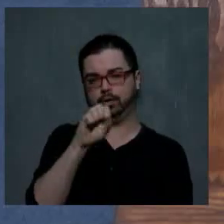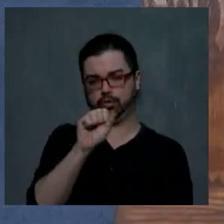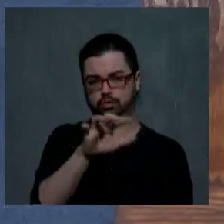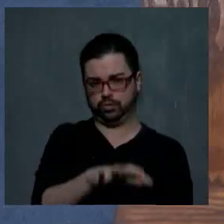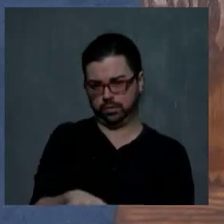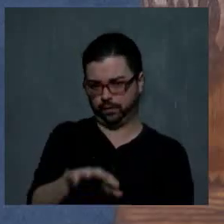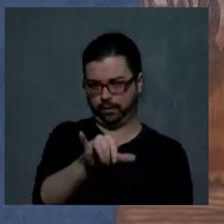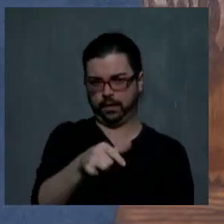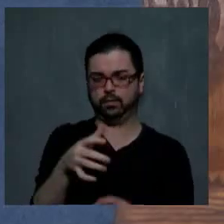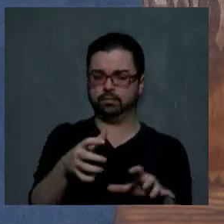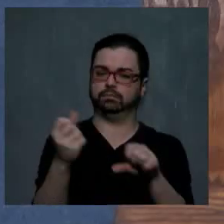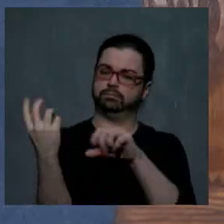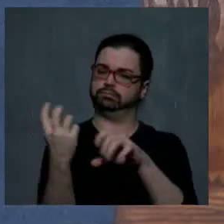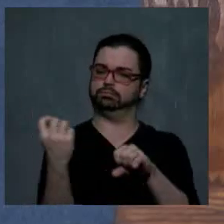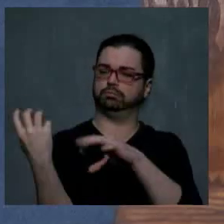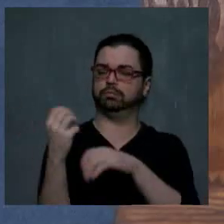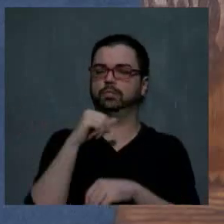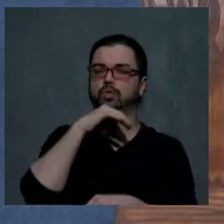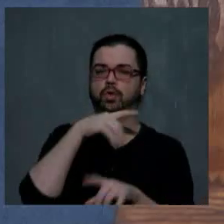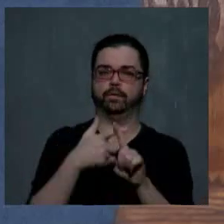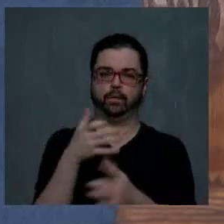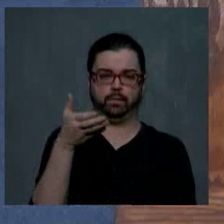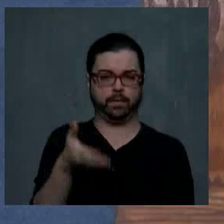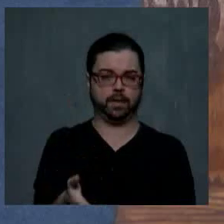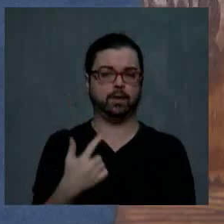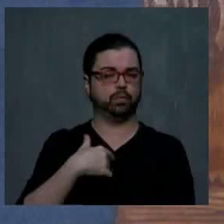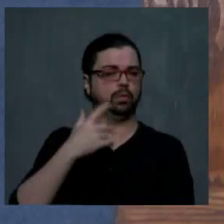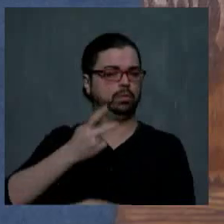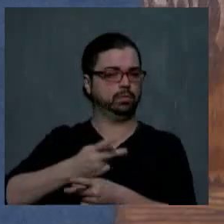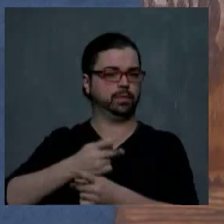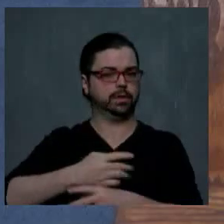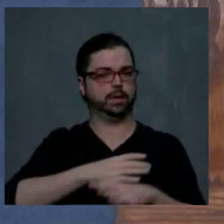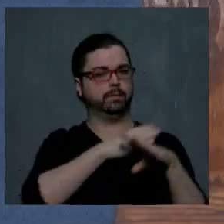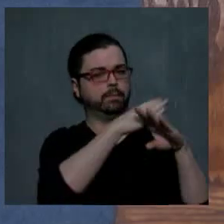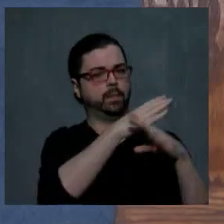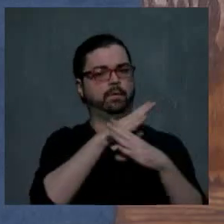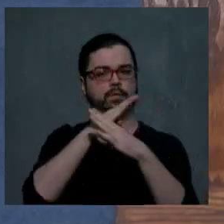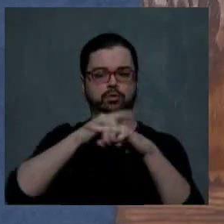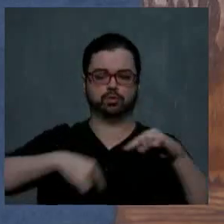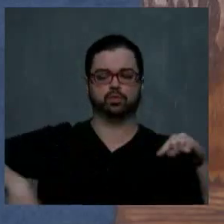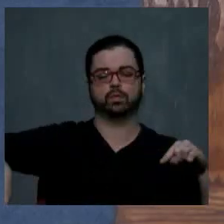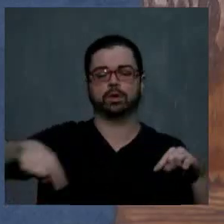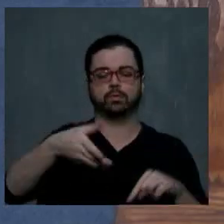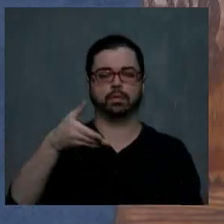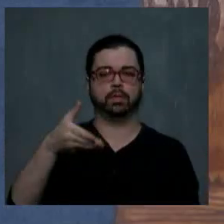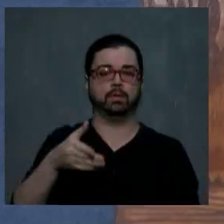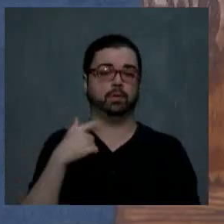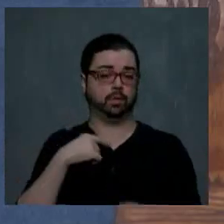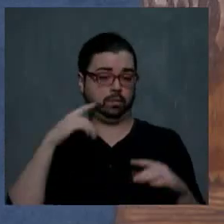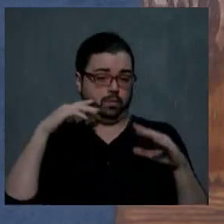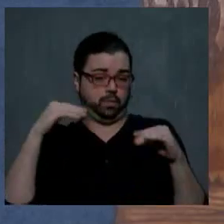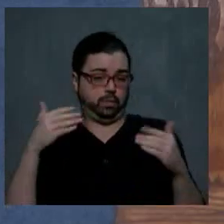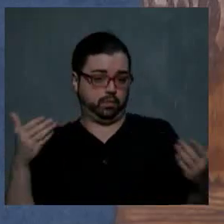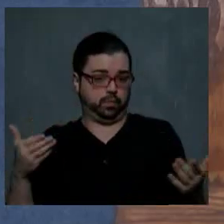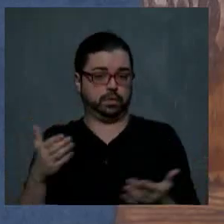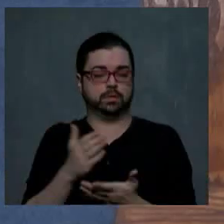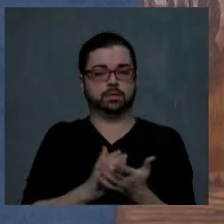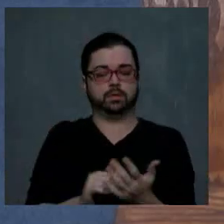retain buffers around the site. What we're hoping is, and our anticipation is that some of the work that